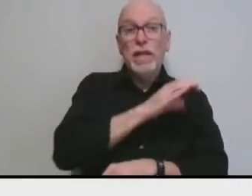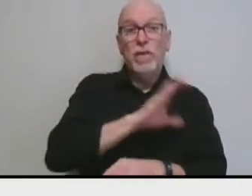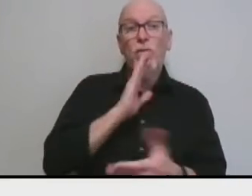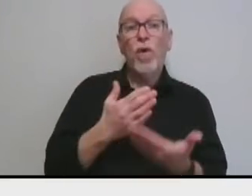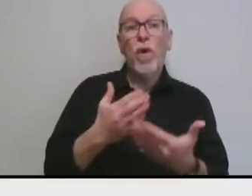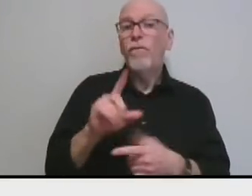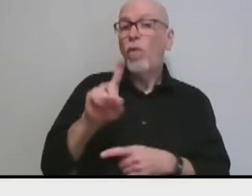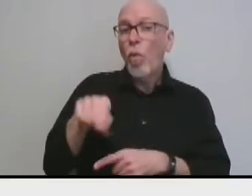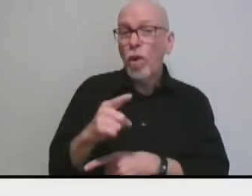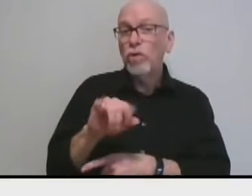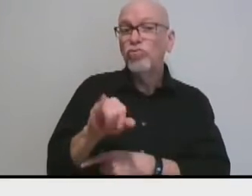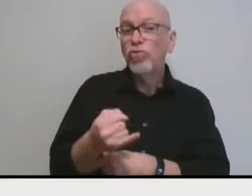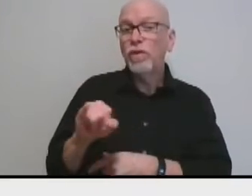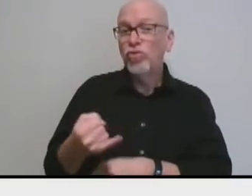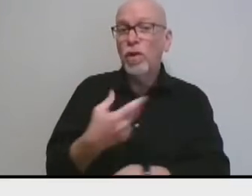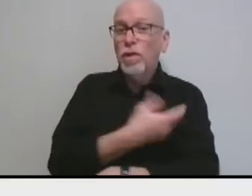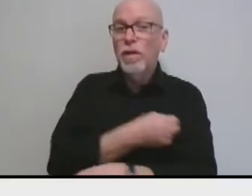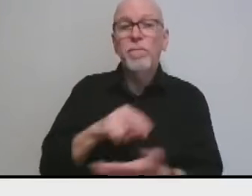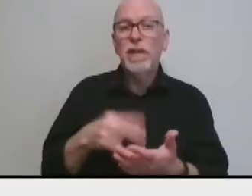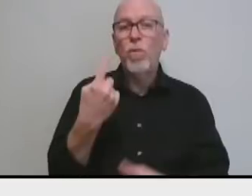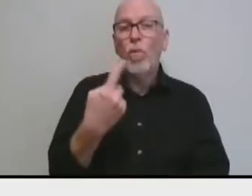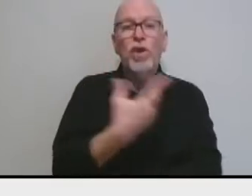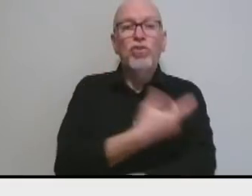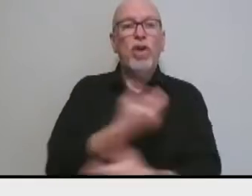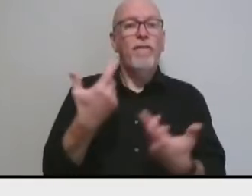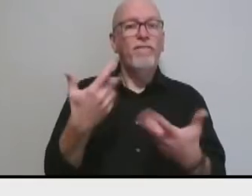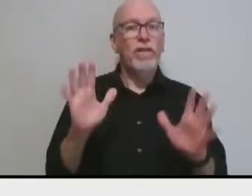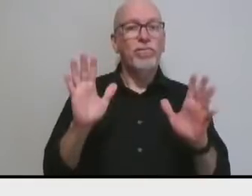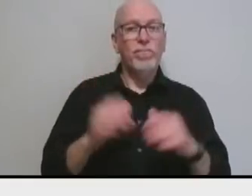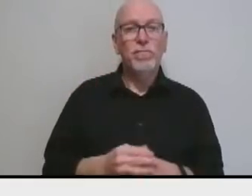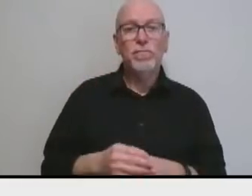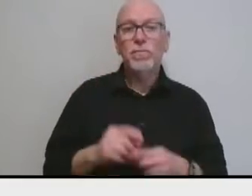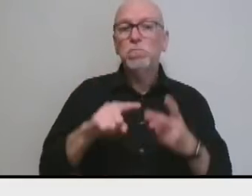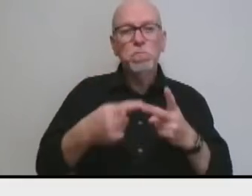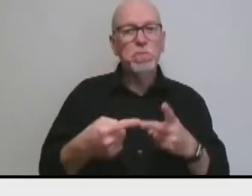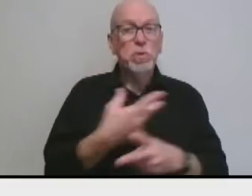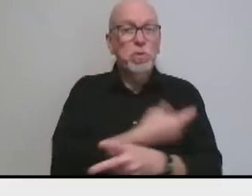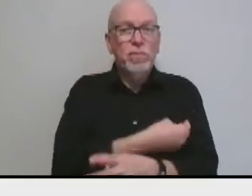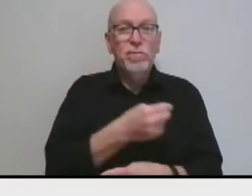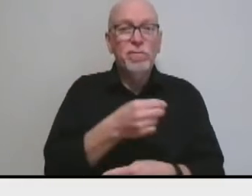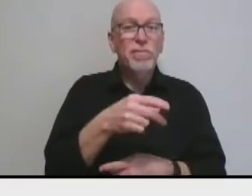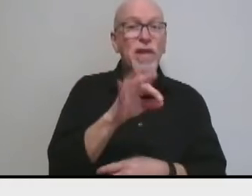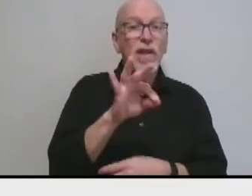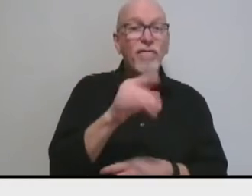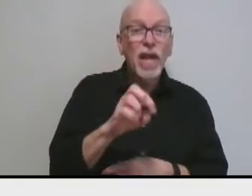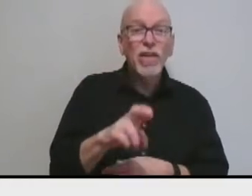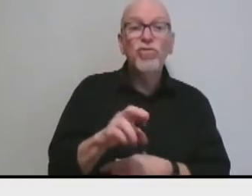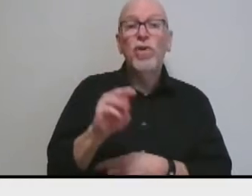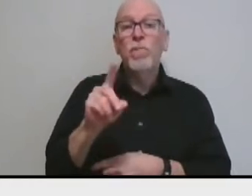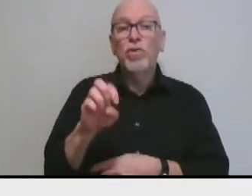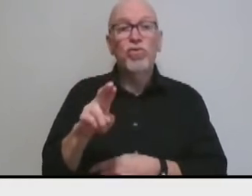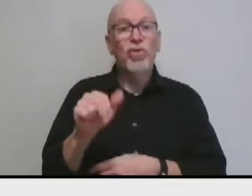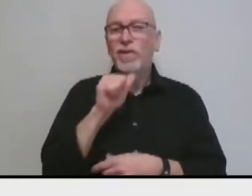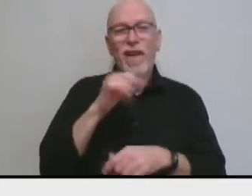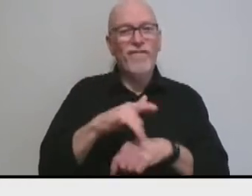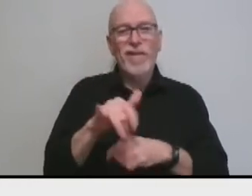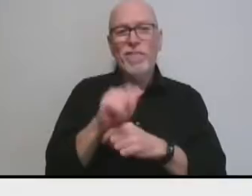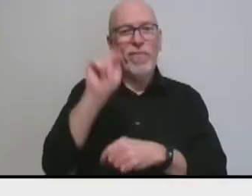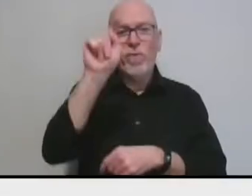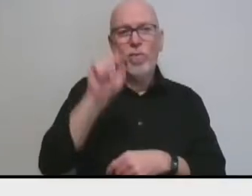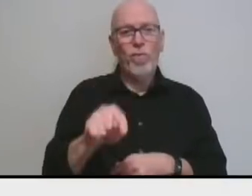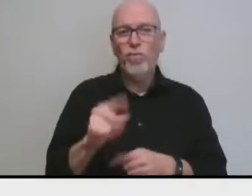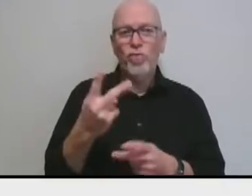Johnson vaccine, which requires a single dose. No second doses of Pfizer or Moderna vaccines will be available at these